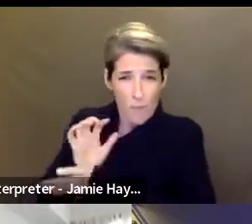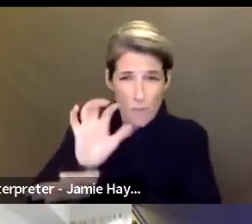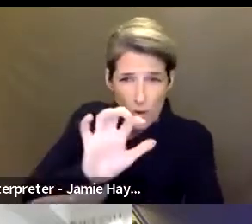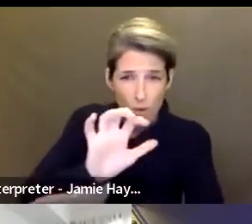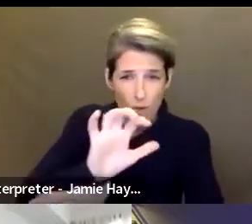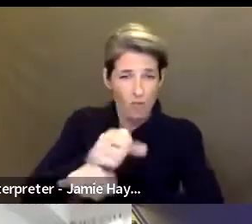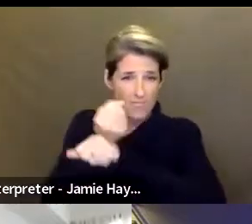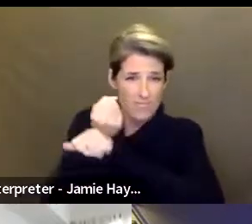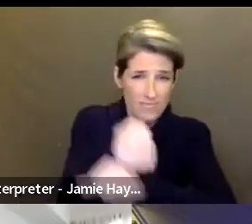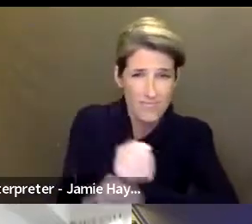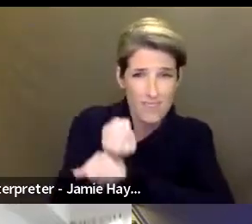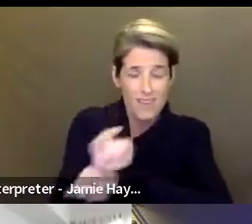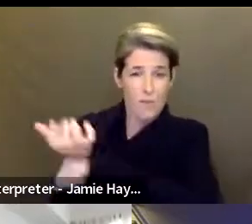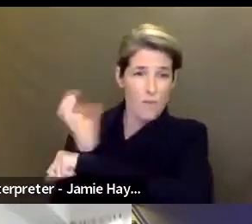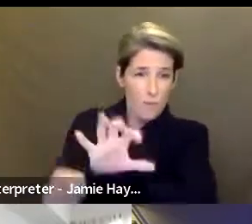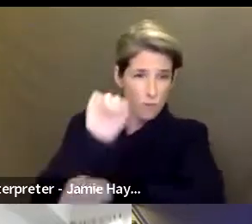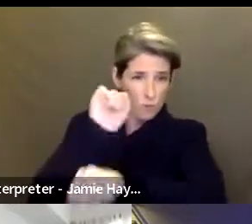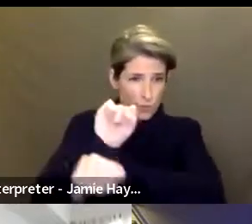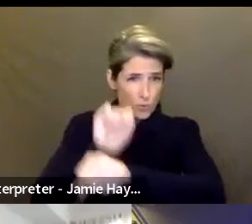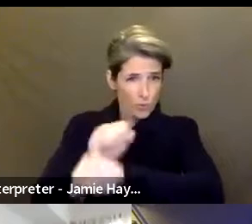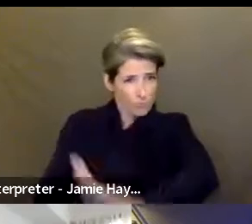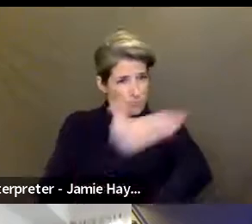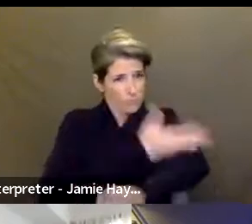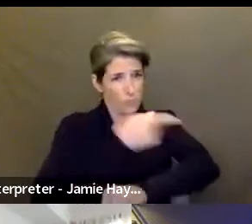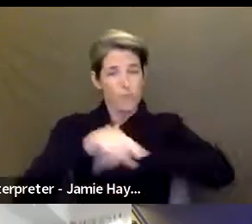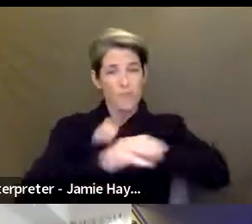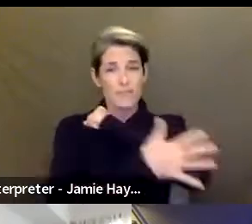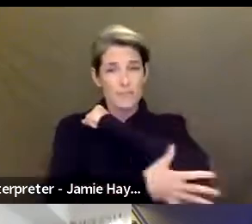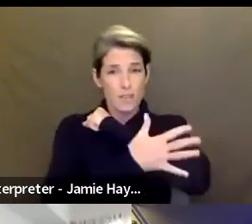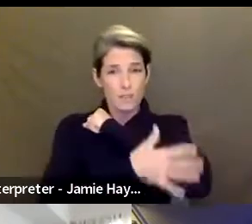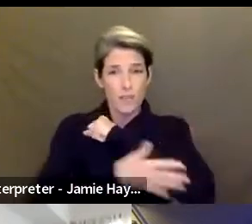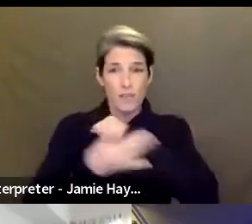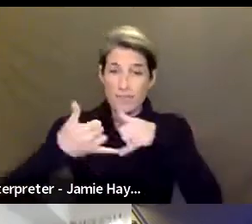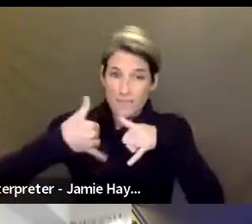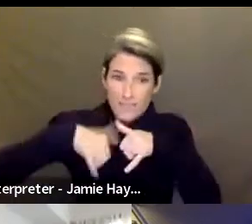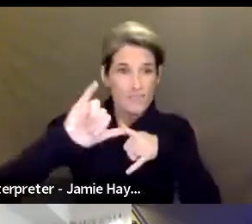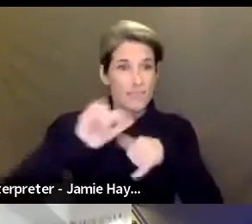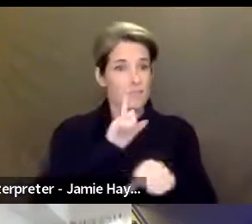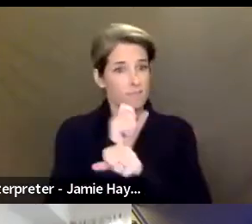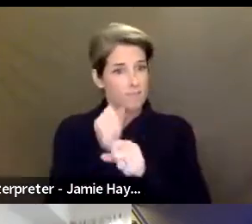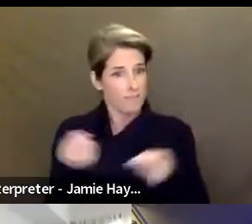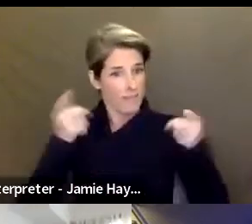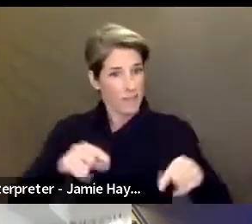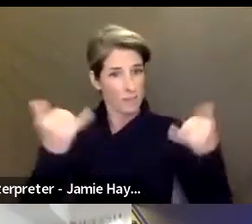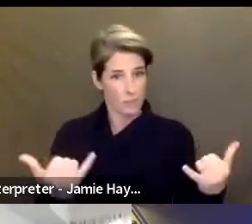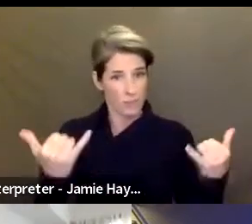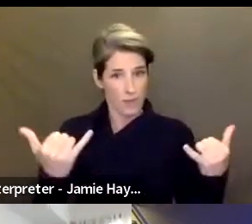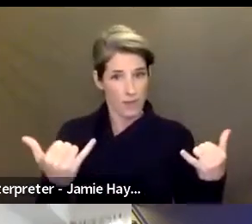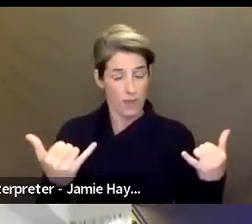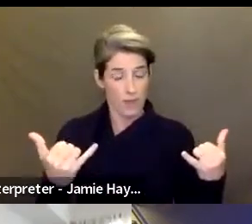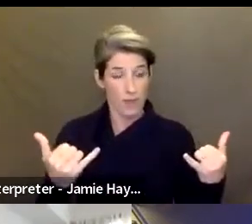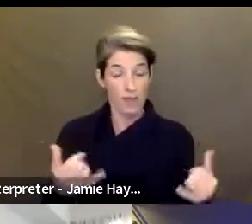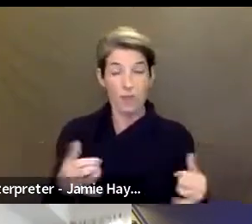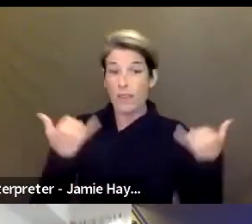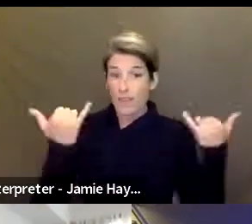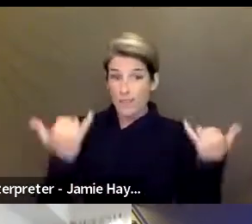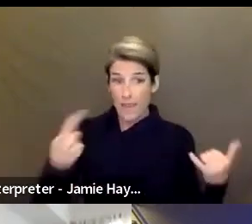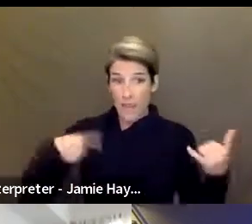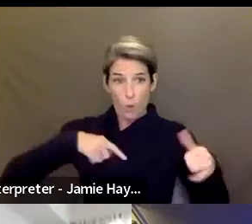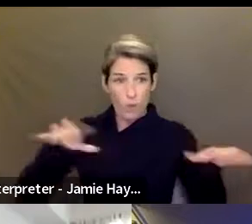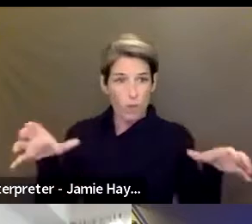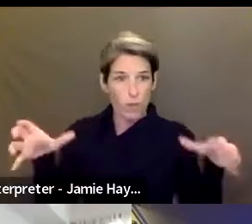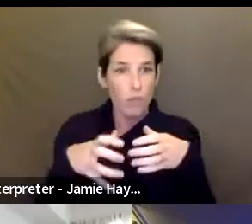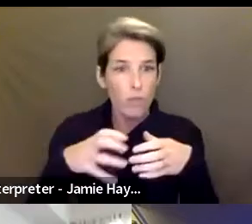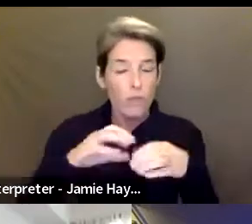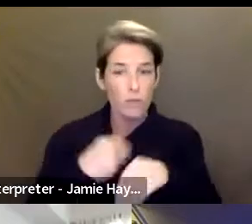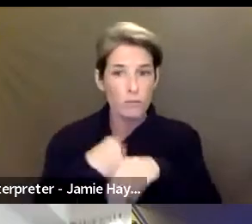continue to build the country we occupy today. Since we're gathered today in virtual space, let's also take a moment to consider the